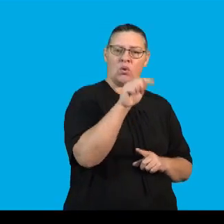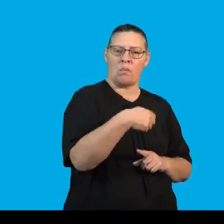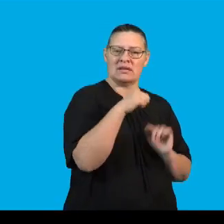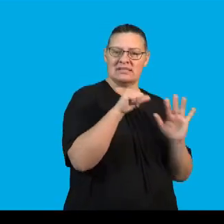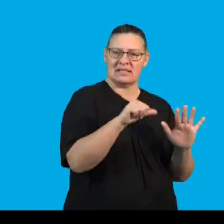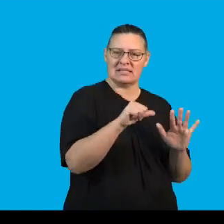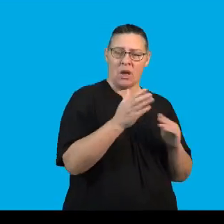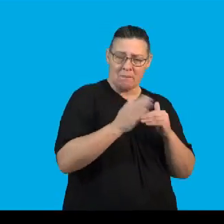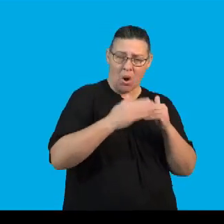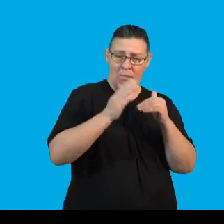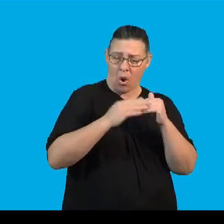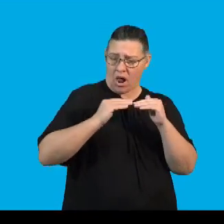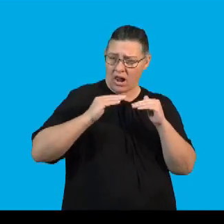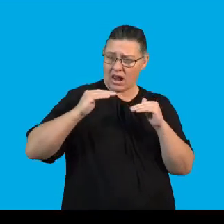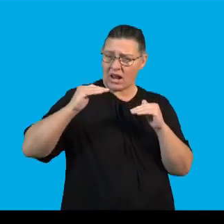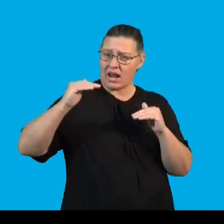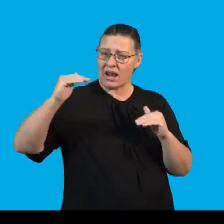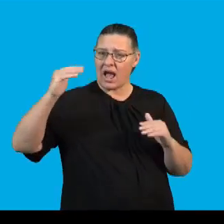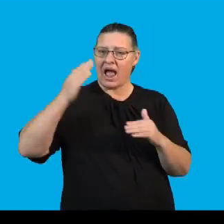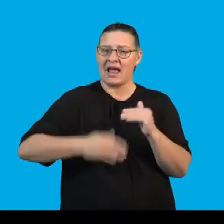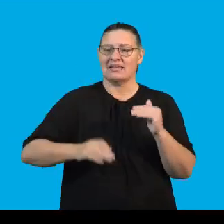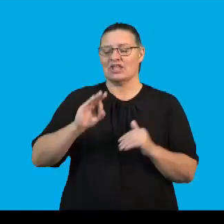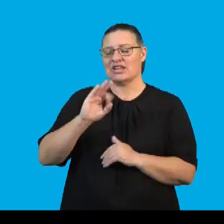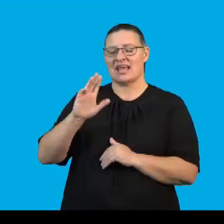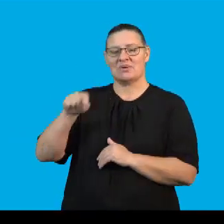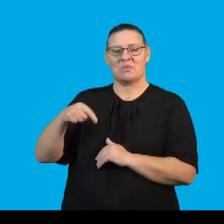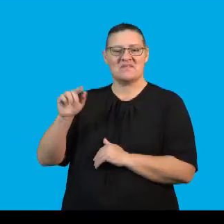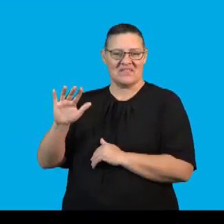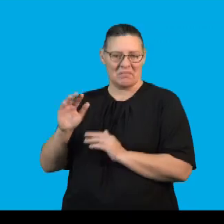here, there is an increase in progesterone levels. So